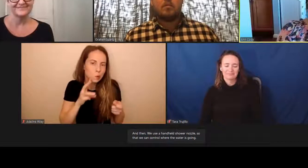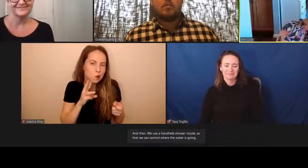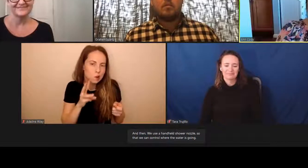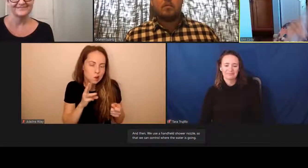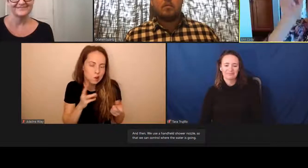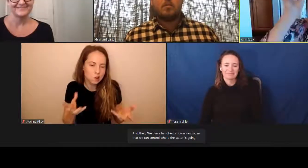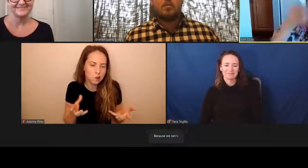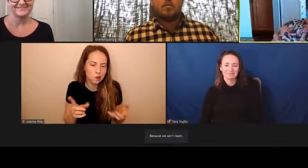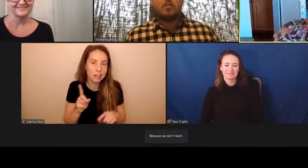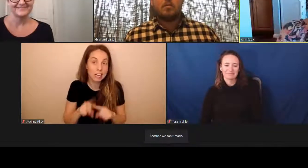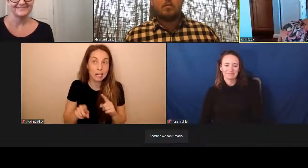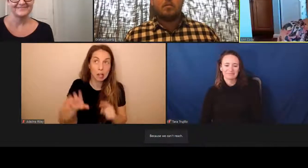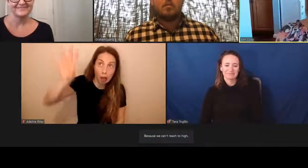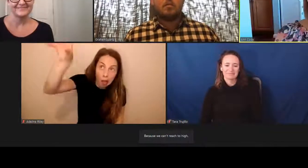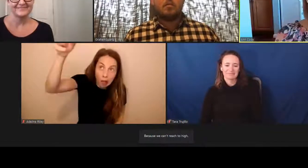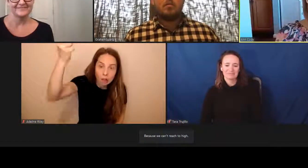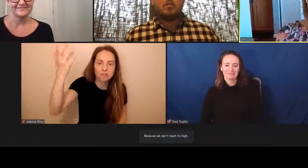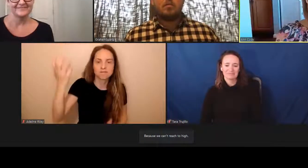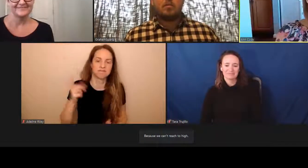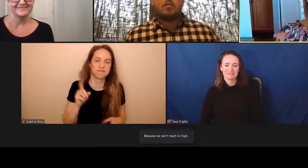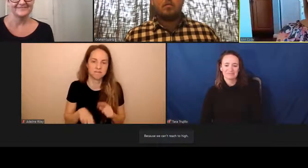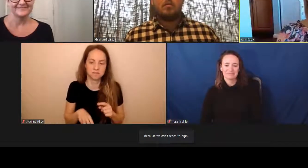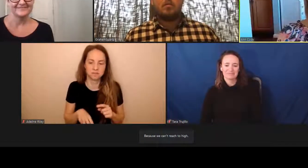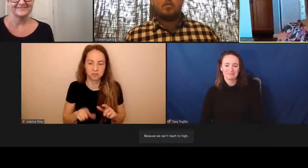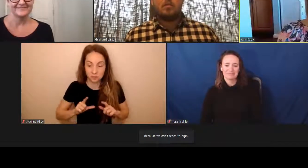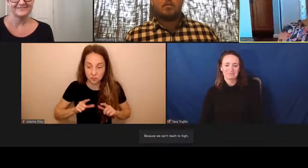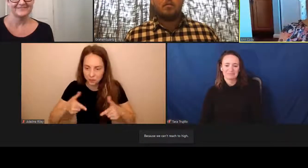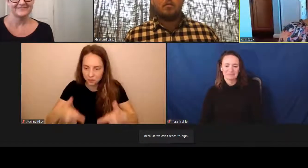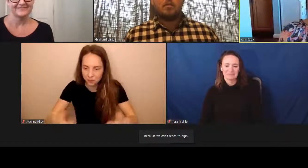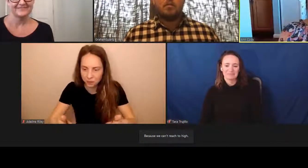because we can't reach too high.